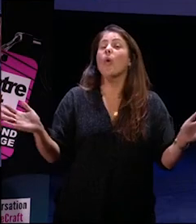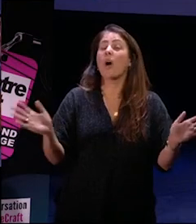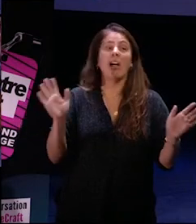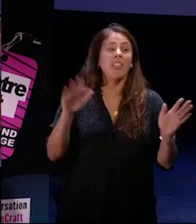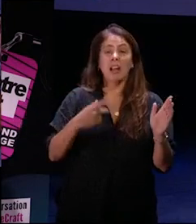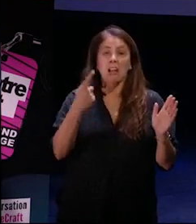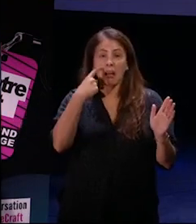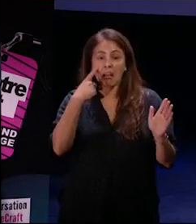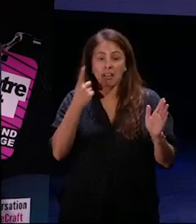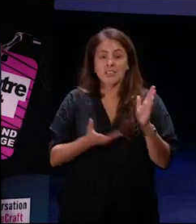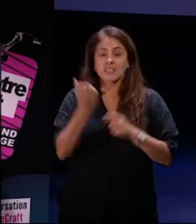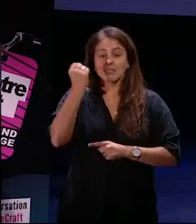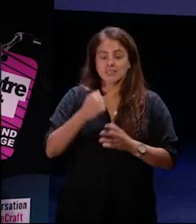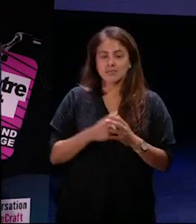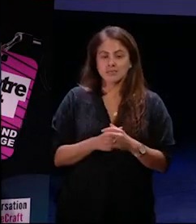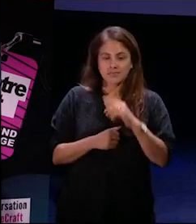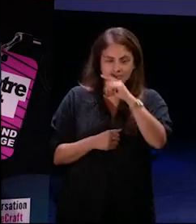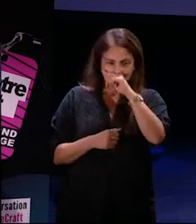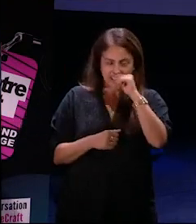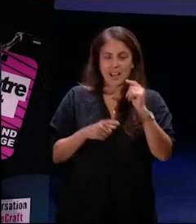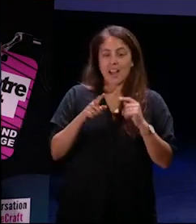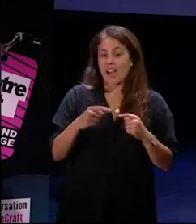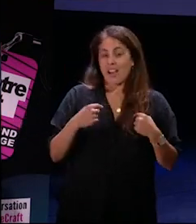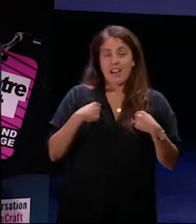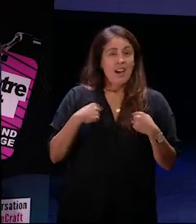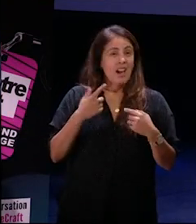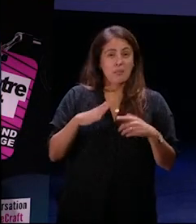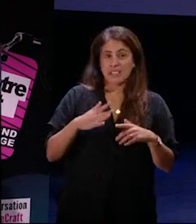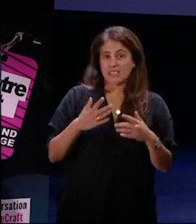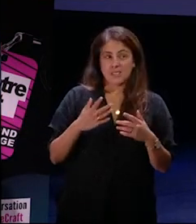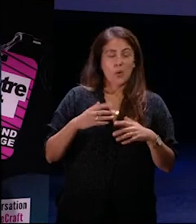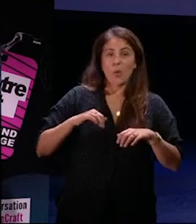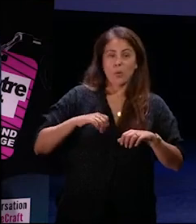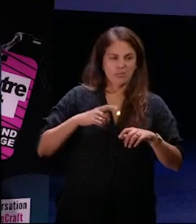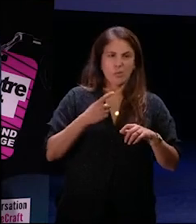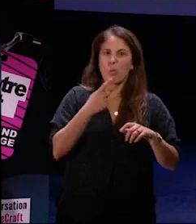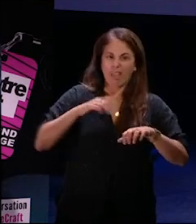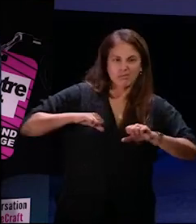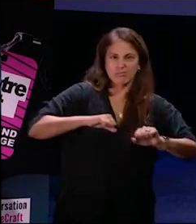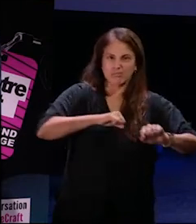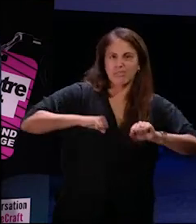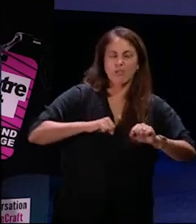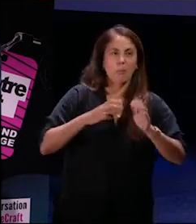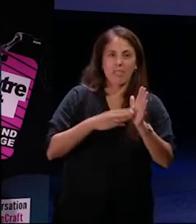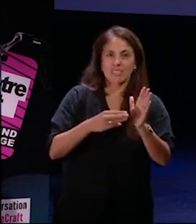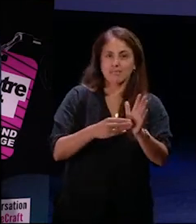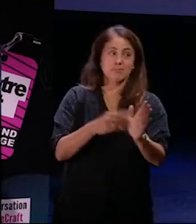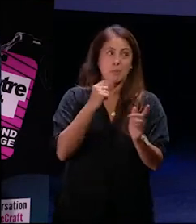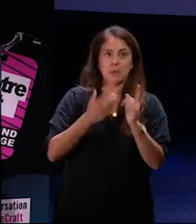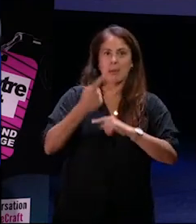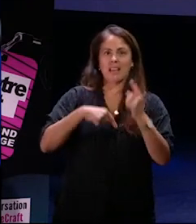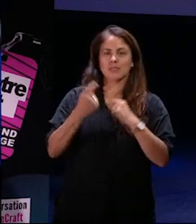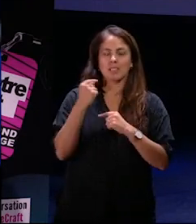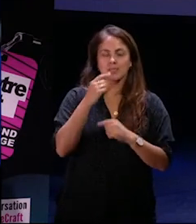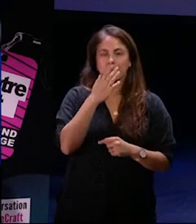I've done everything. Agree. I keep telling people I used to weld. I welded once. It's just my favourite thing. I'm going to go back to welding.